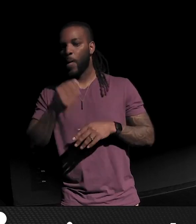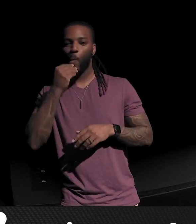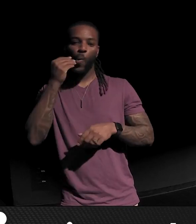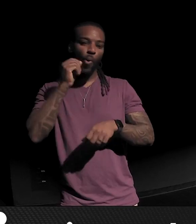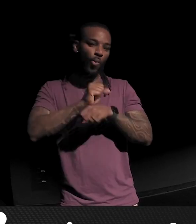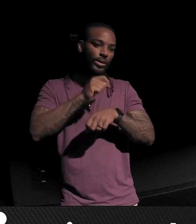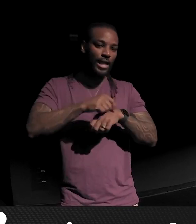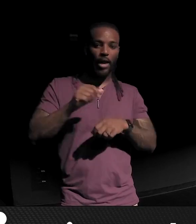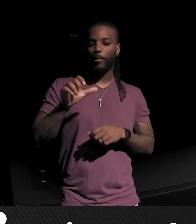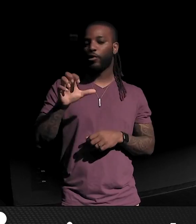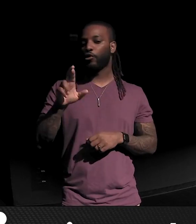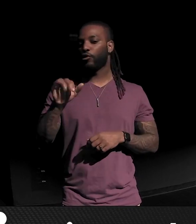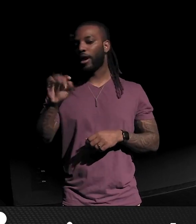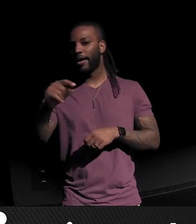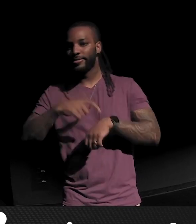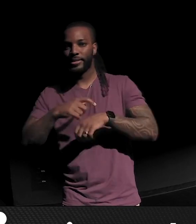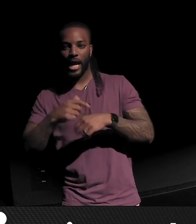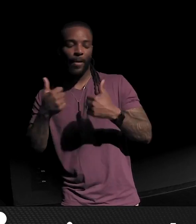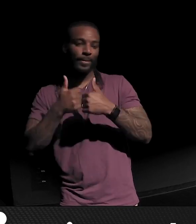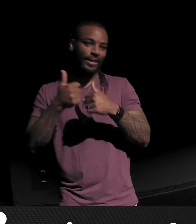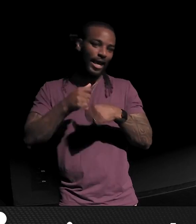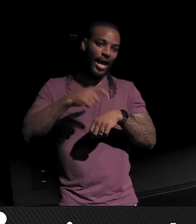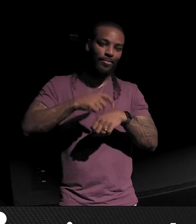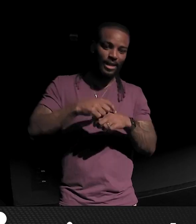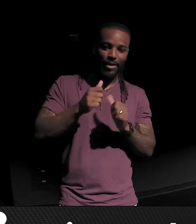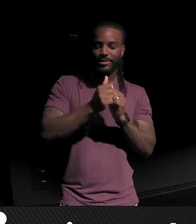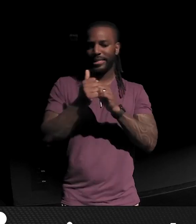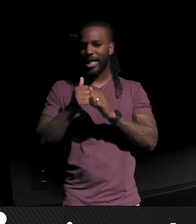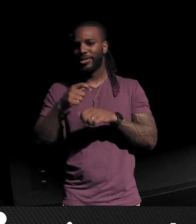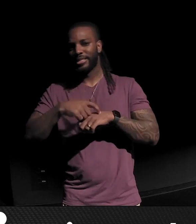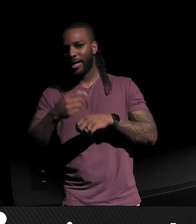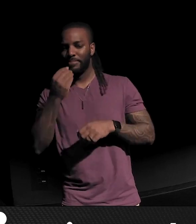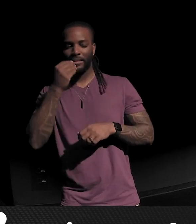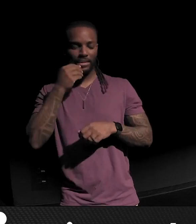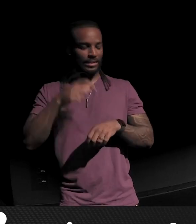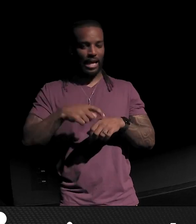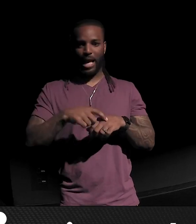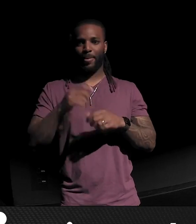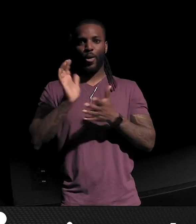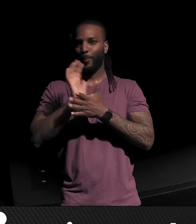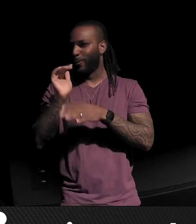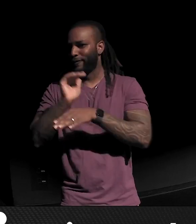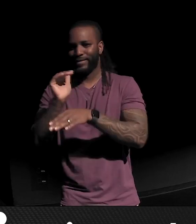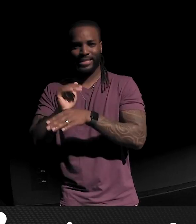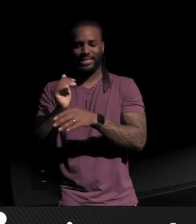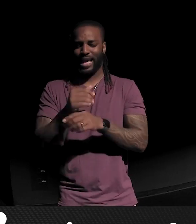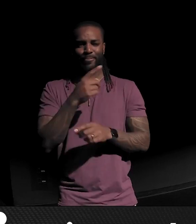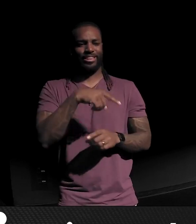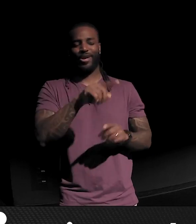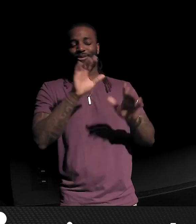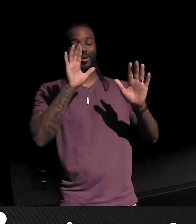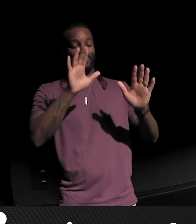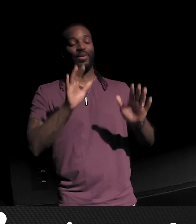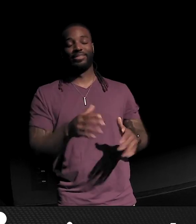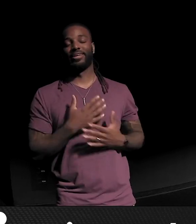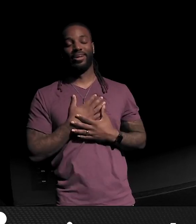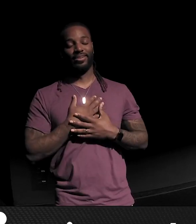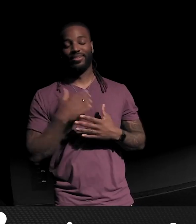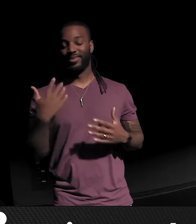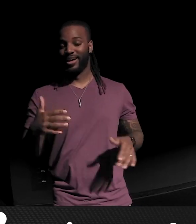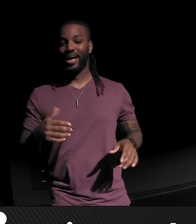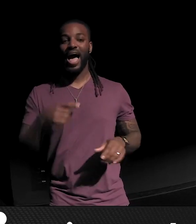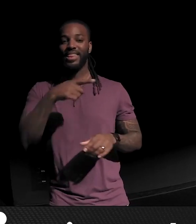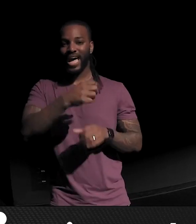craft time and game time and make dinner together time and then eat time and like movie night. And they were amazing at it. And they got this